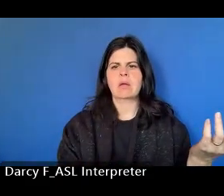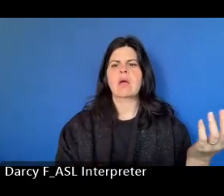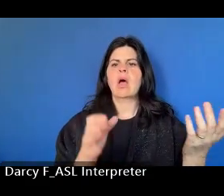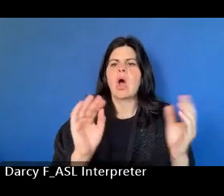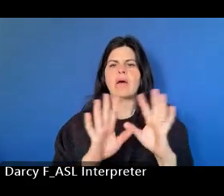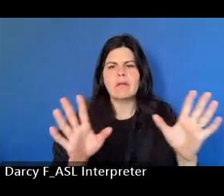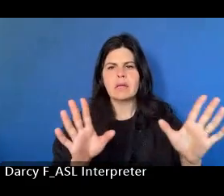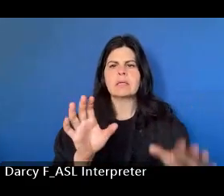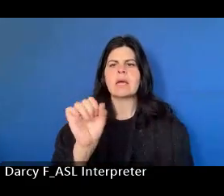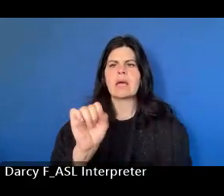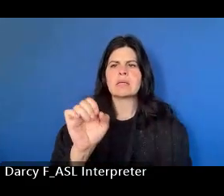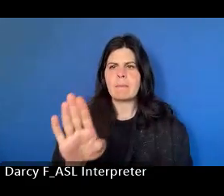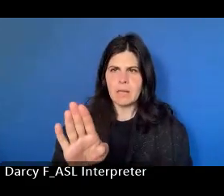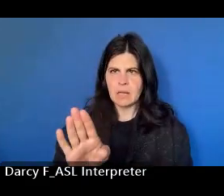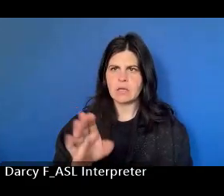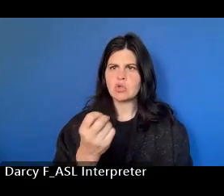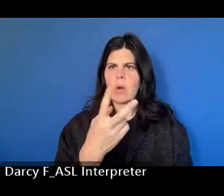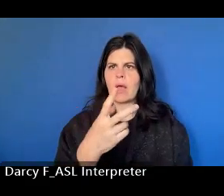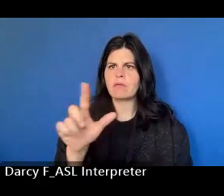is Senate